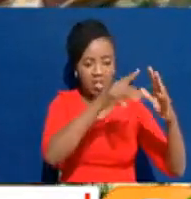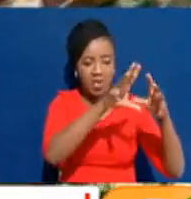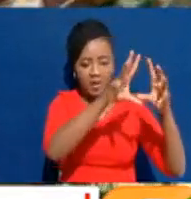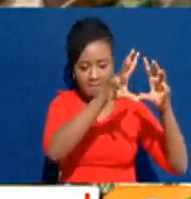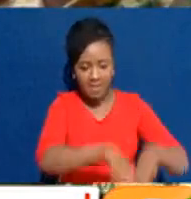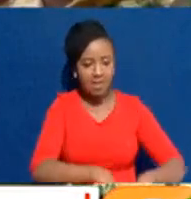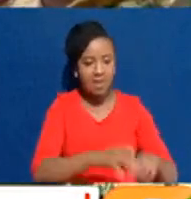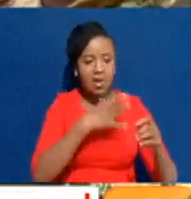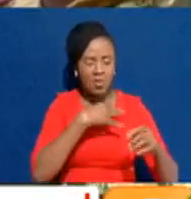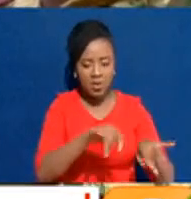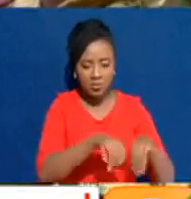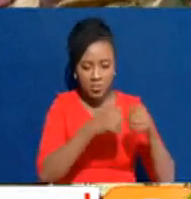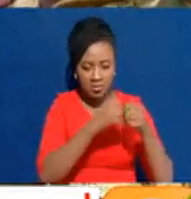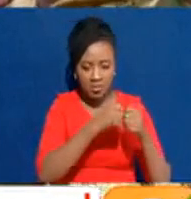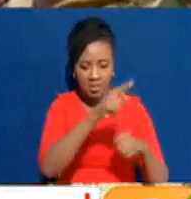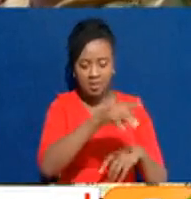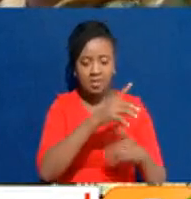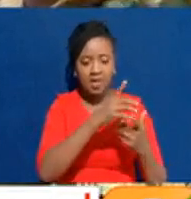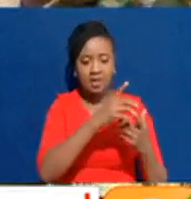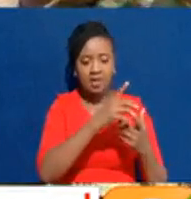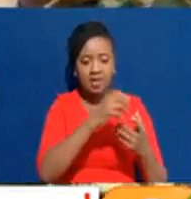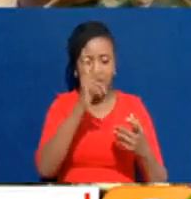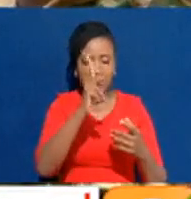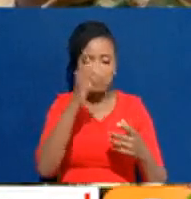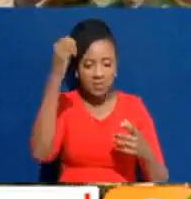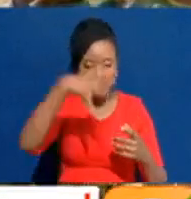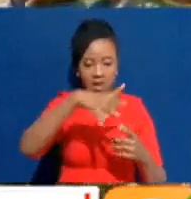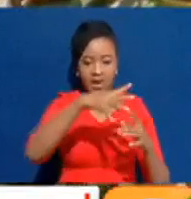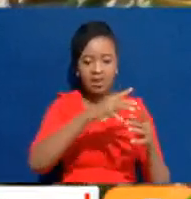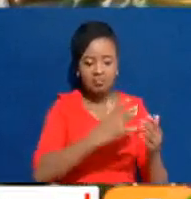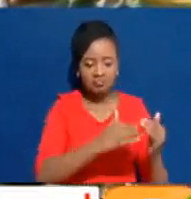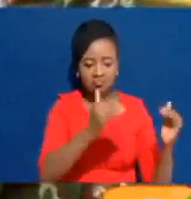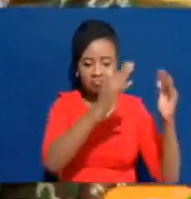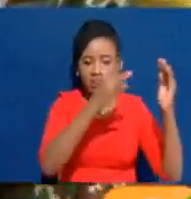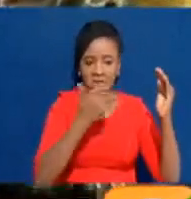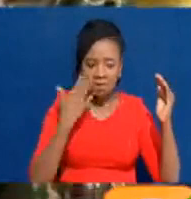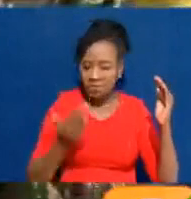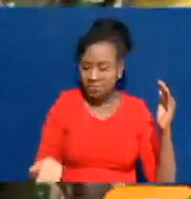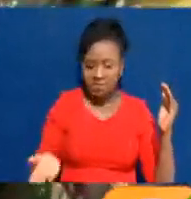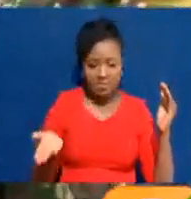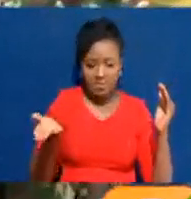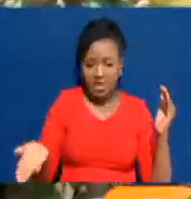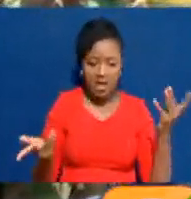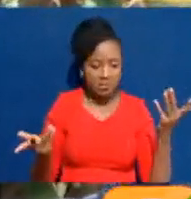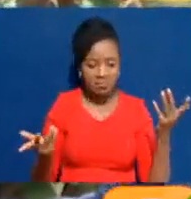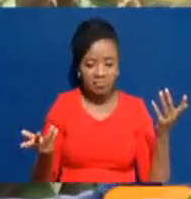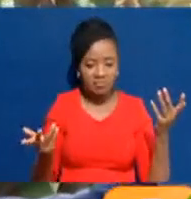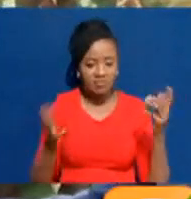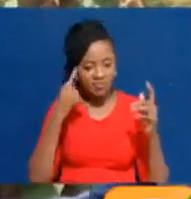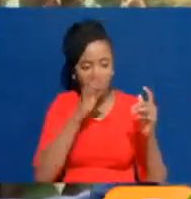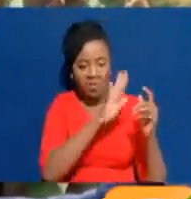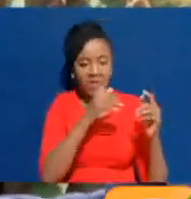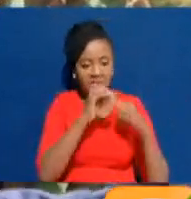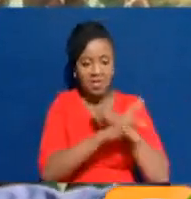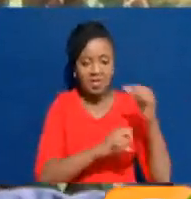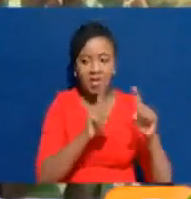down a whole transmission tower. We can see now the parts right here in front of me. Behind